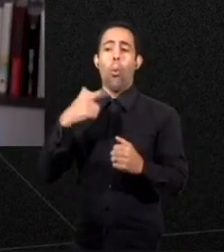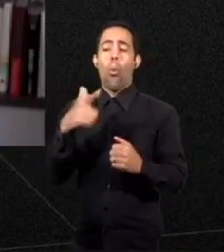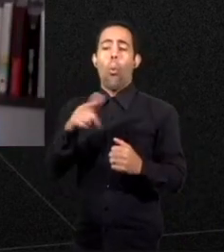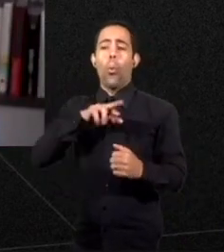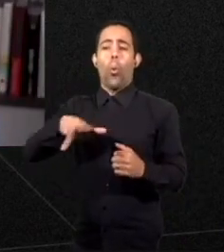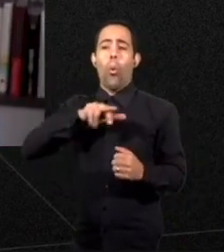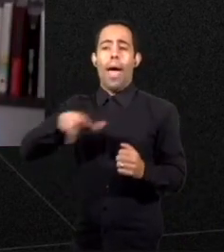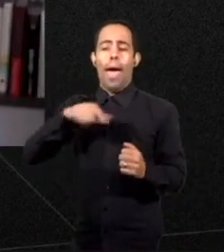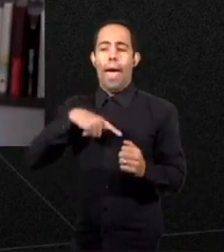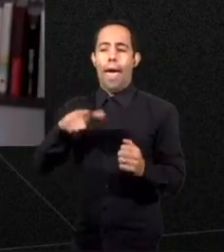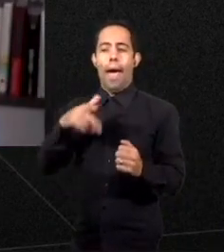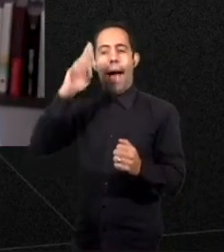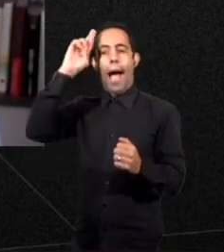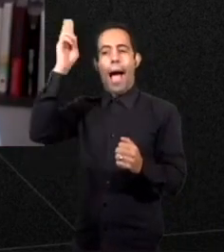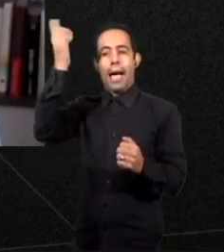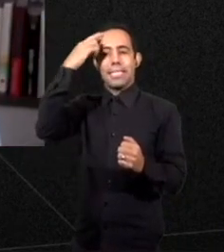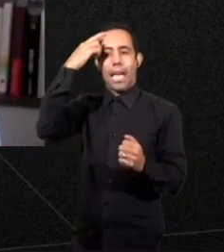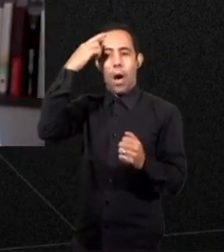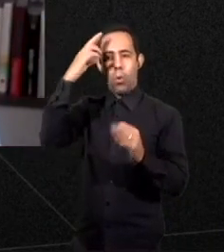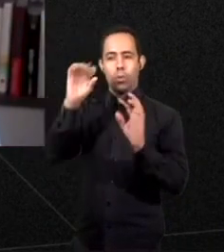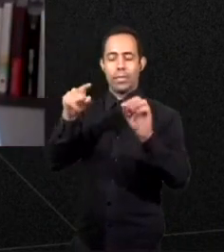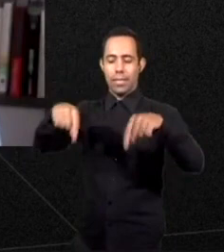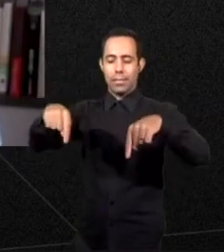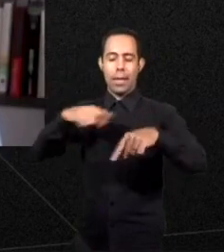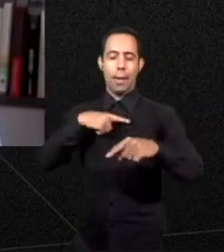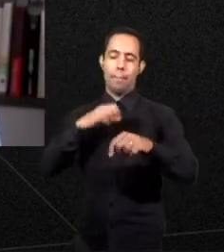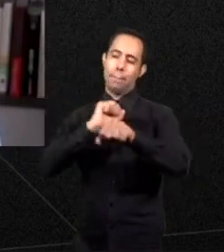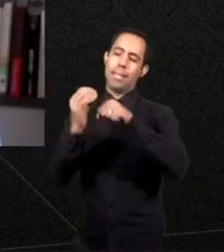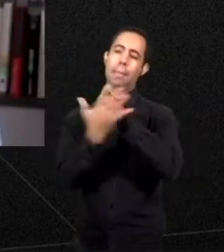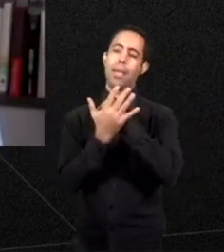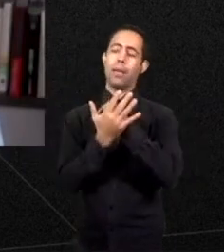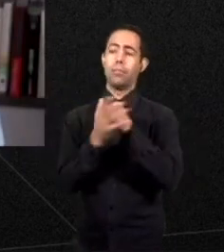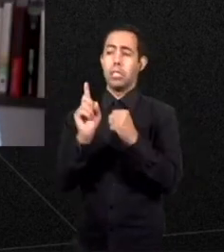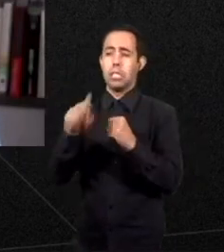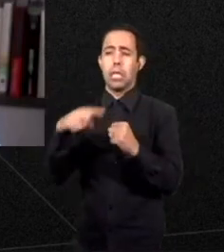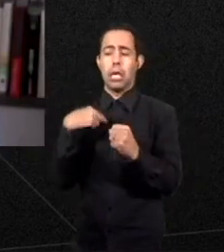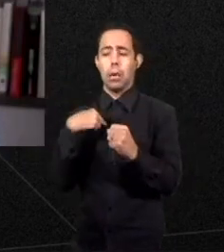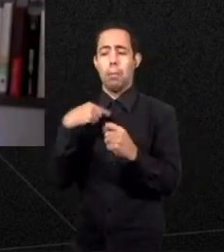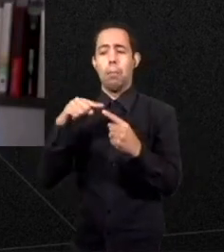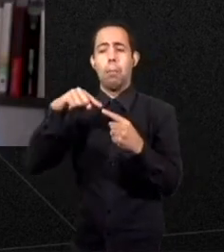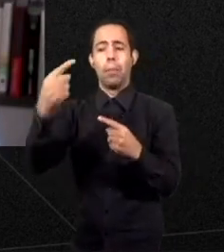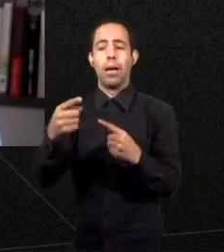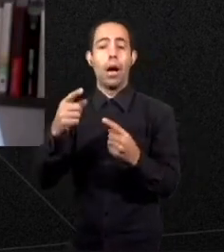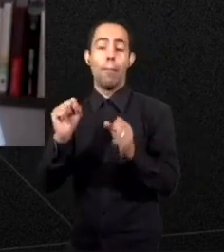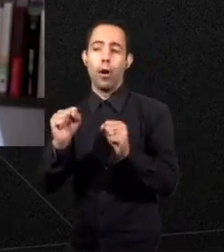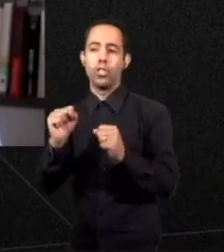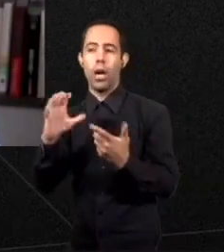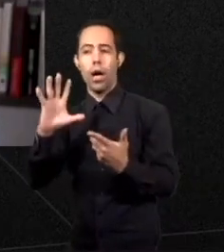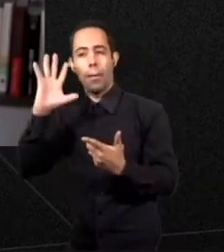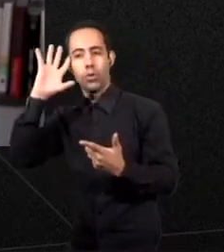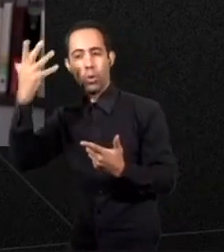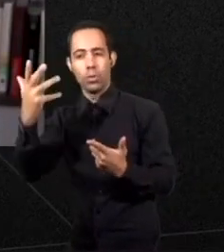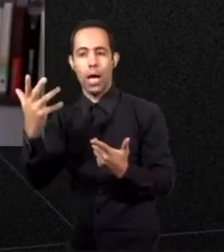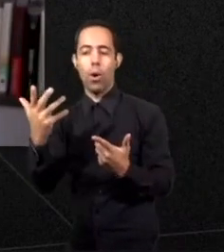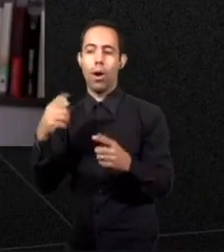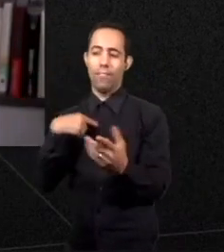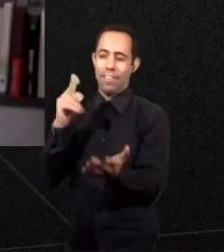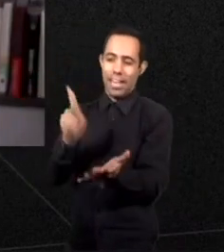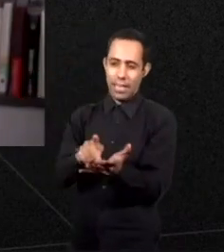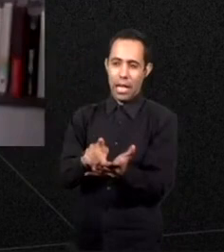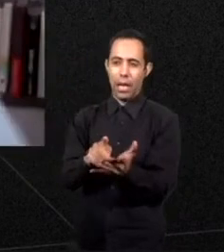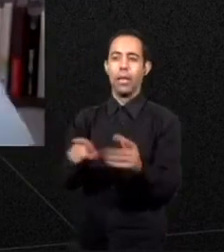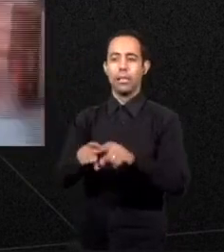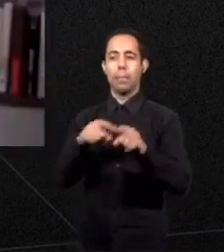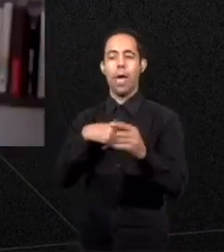these pandemics. It is potentially the solution. The real solution to epidemics is